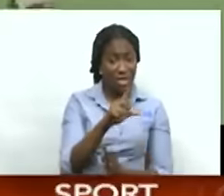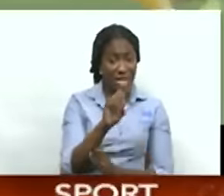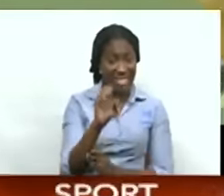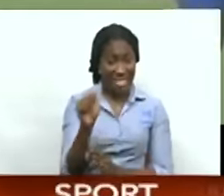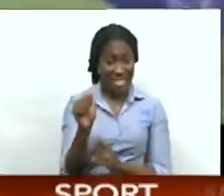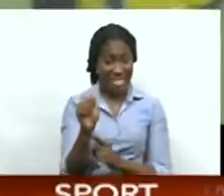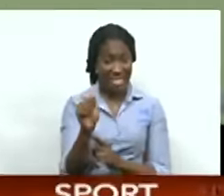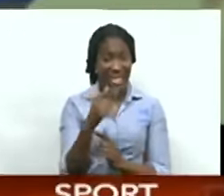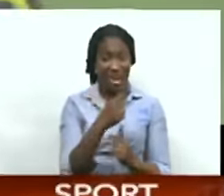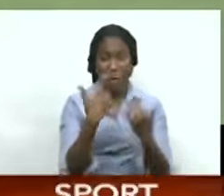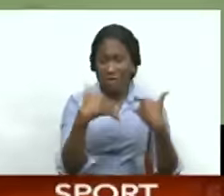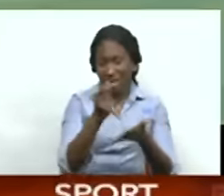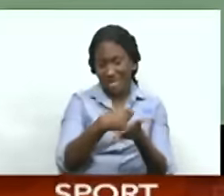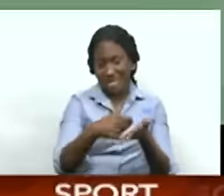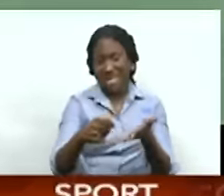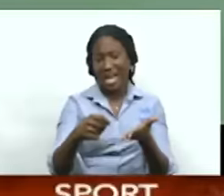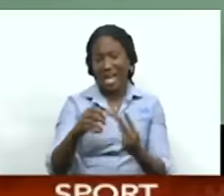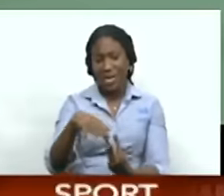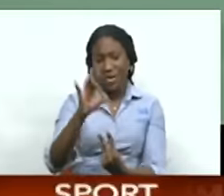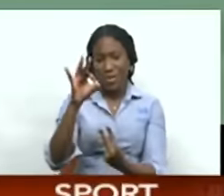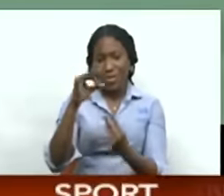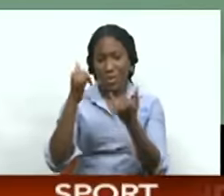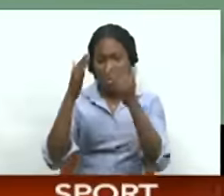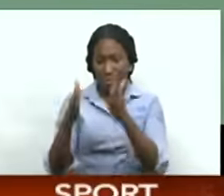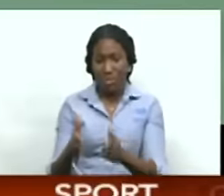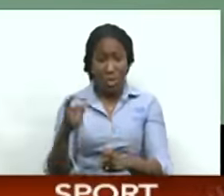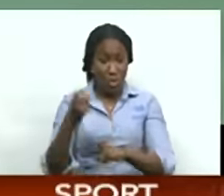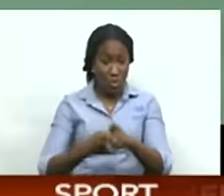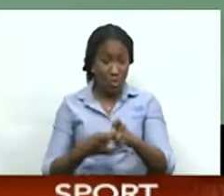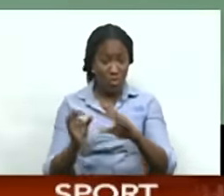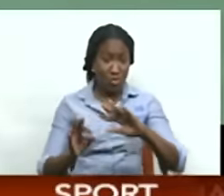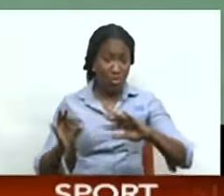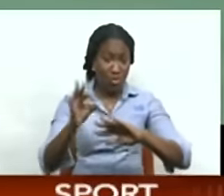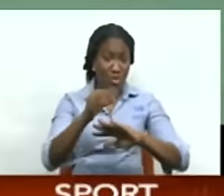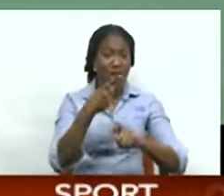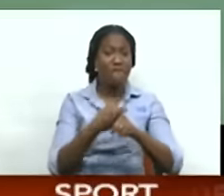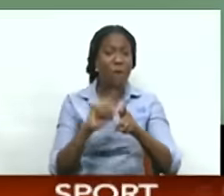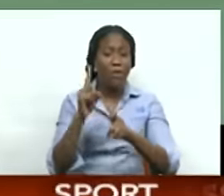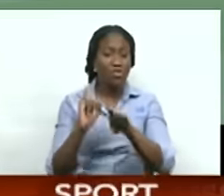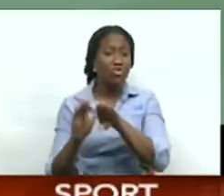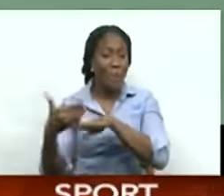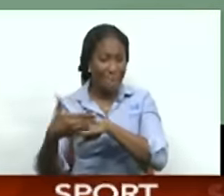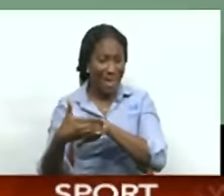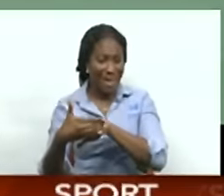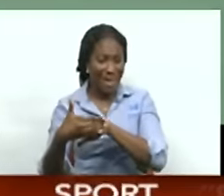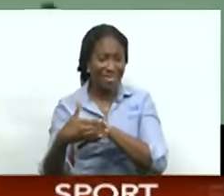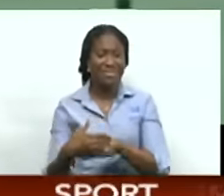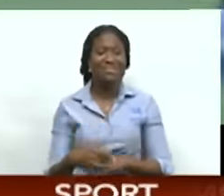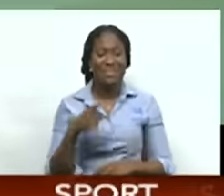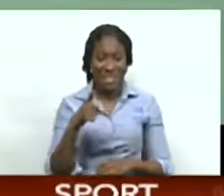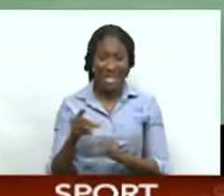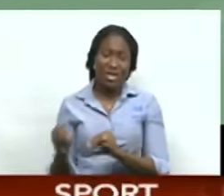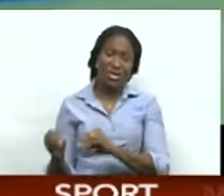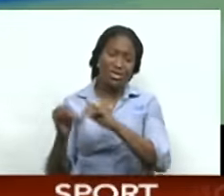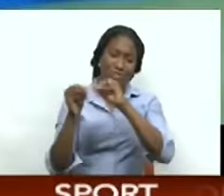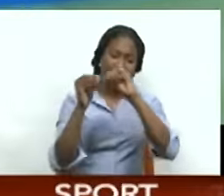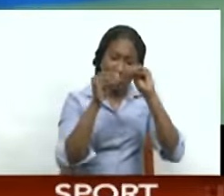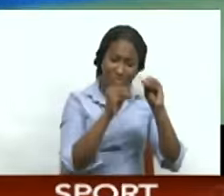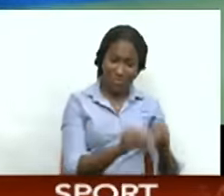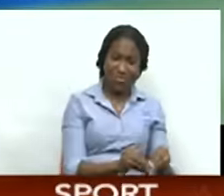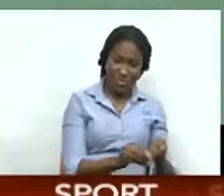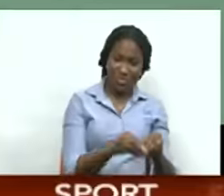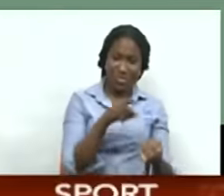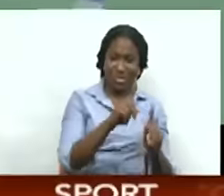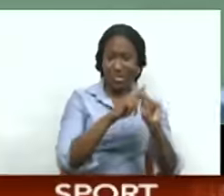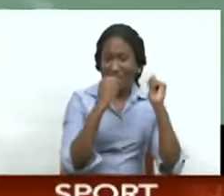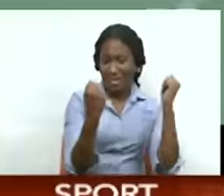teenage striker Dujan Richards. The Jamaican international has moved to Stamford Bridge from the Phoenix All-Stars Football Academy in